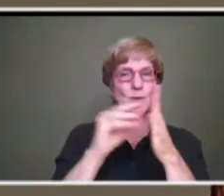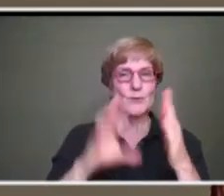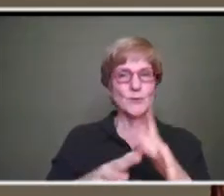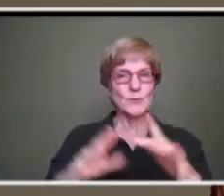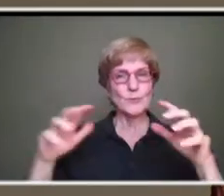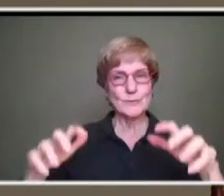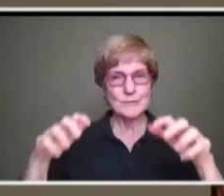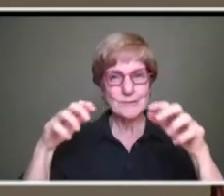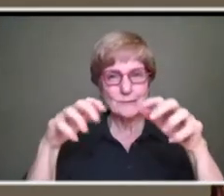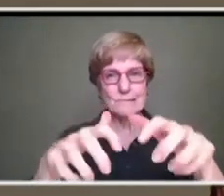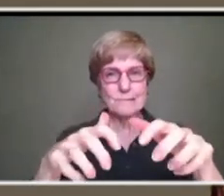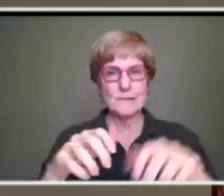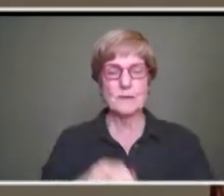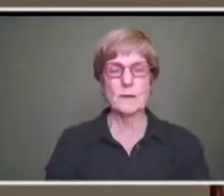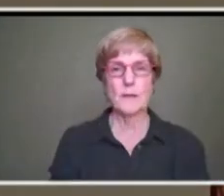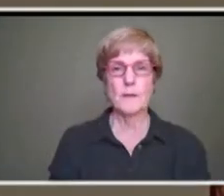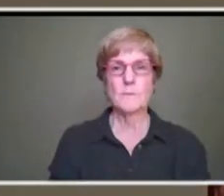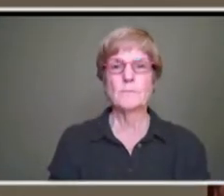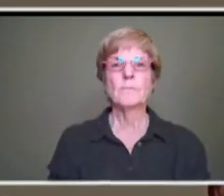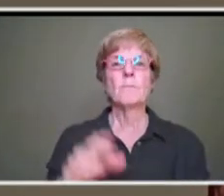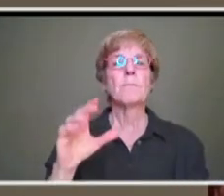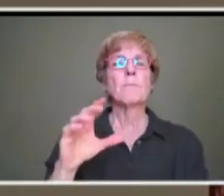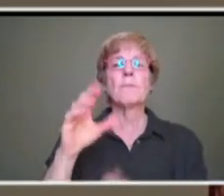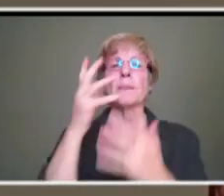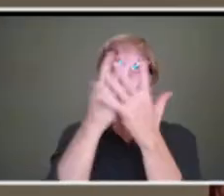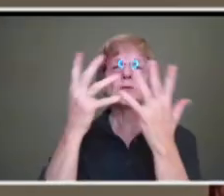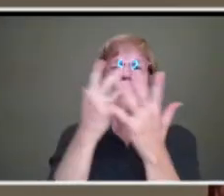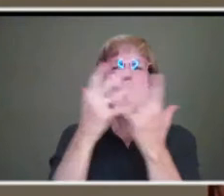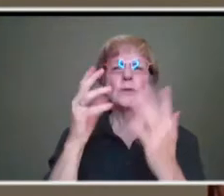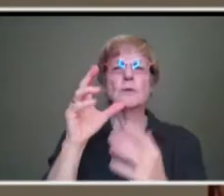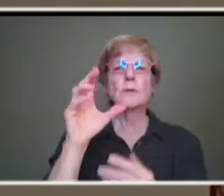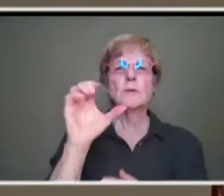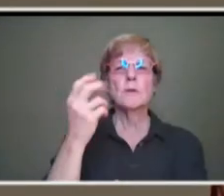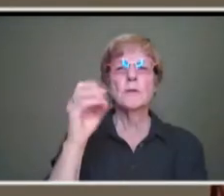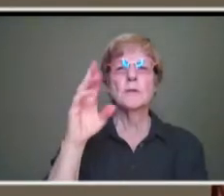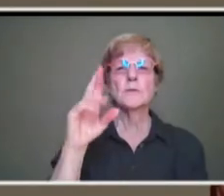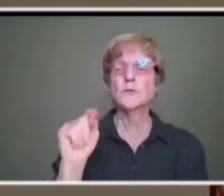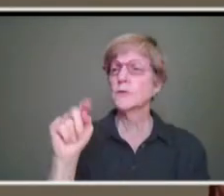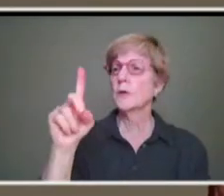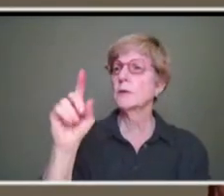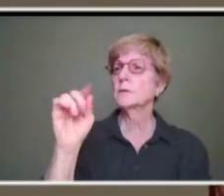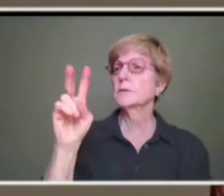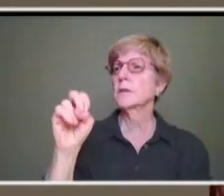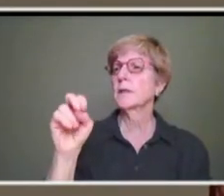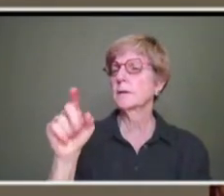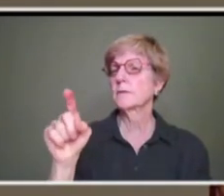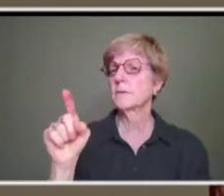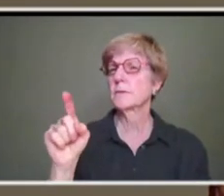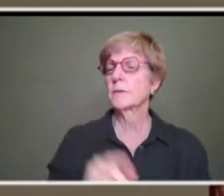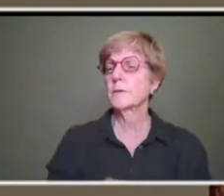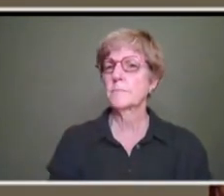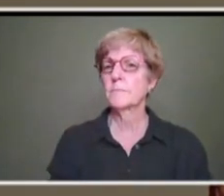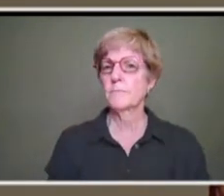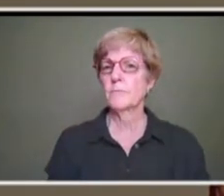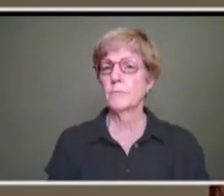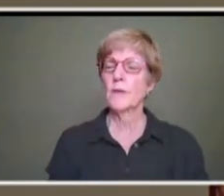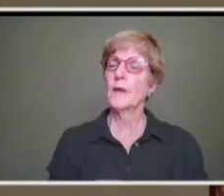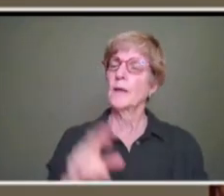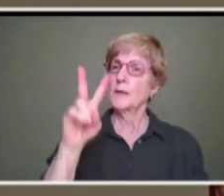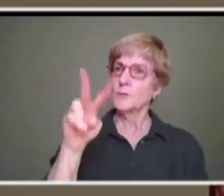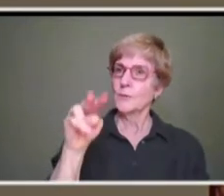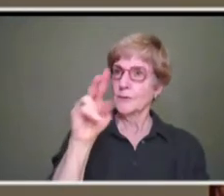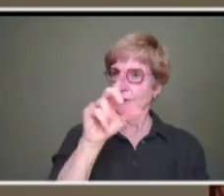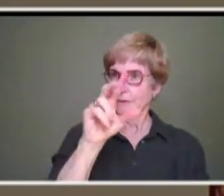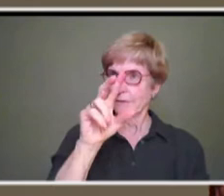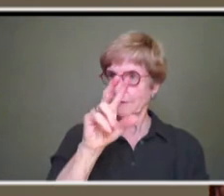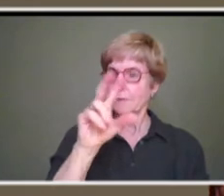the the chart Dave that I've also been working with you on there are 2022